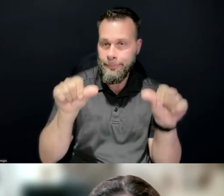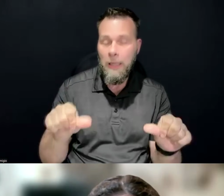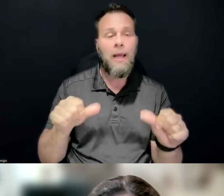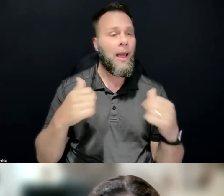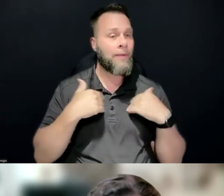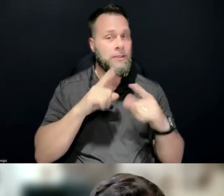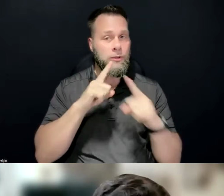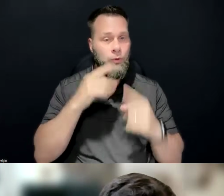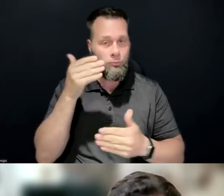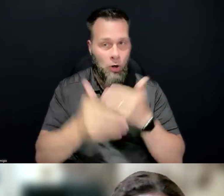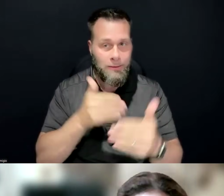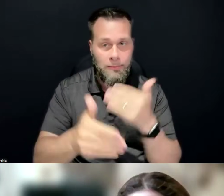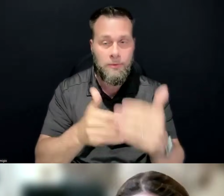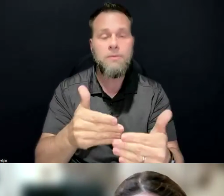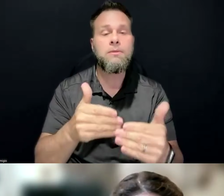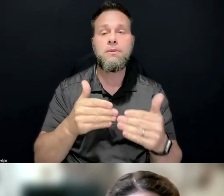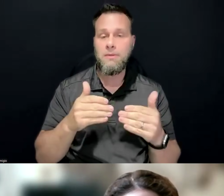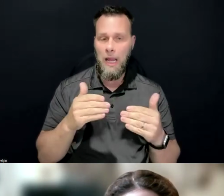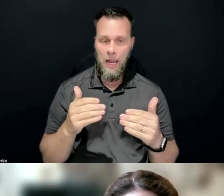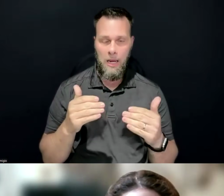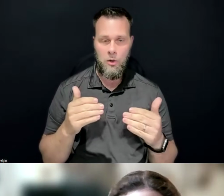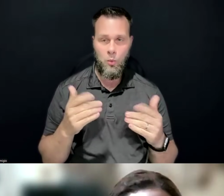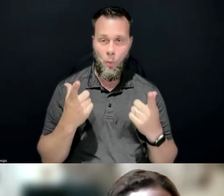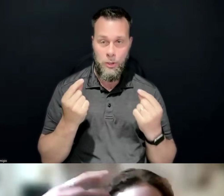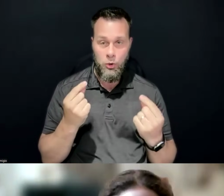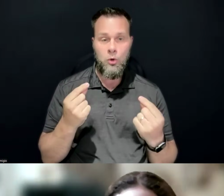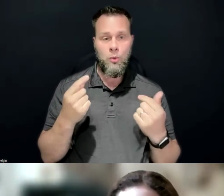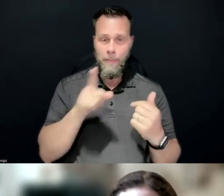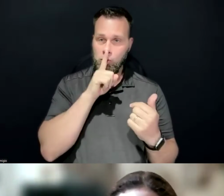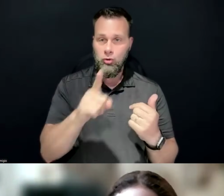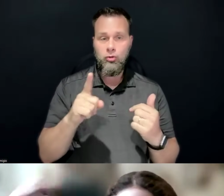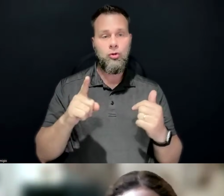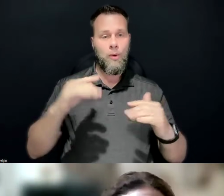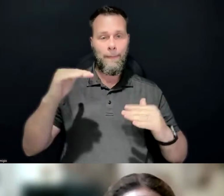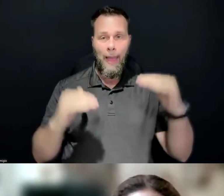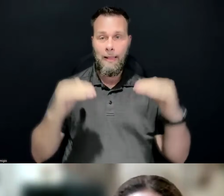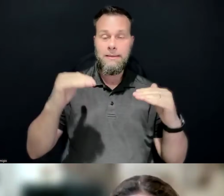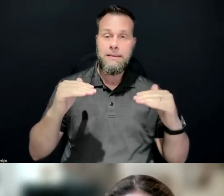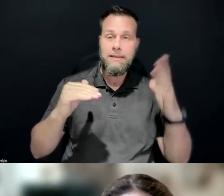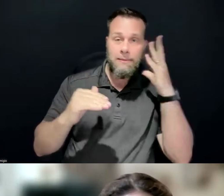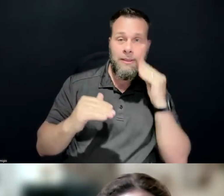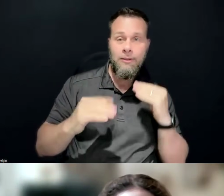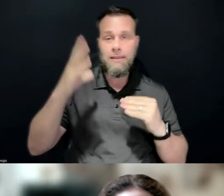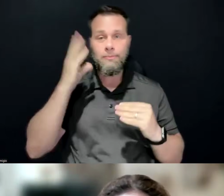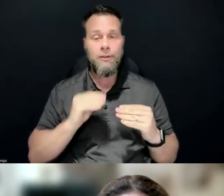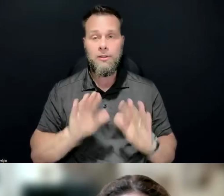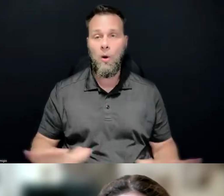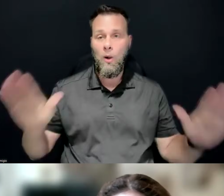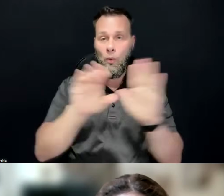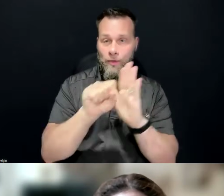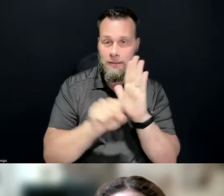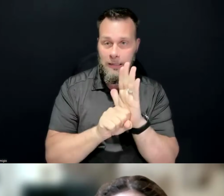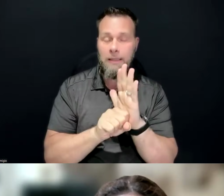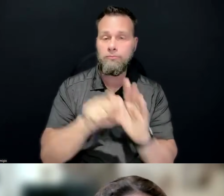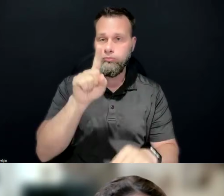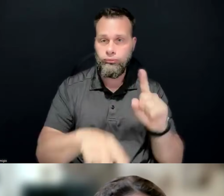And we work to kind of balance, ensure balance of experiences from different parts of the state and alignment with the